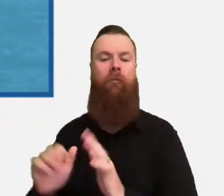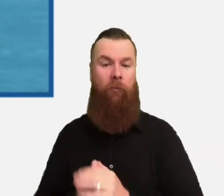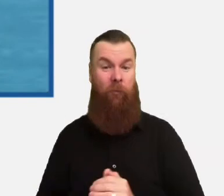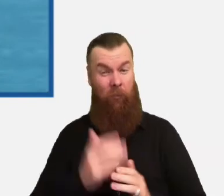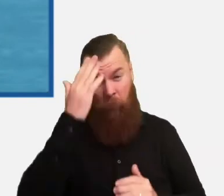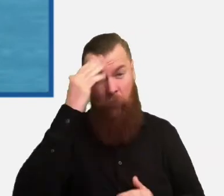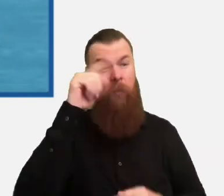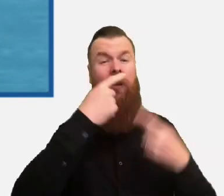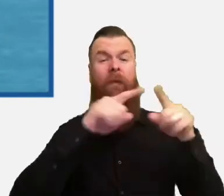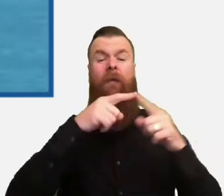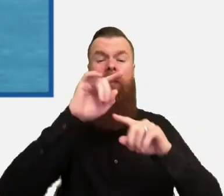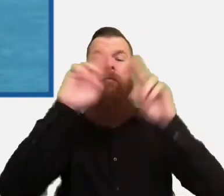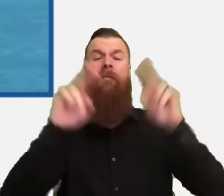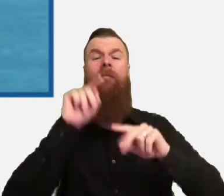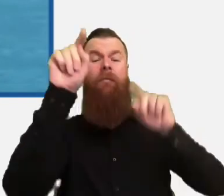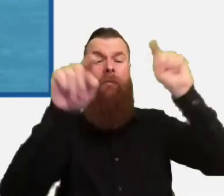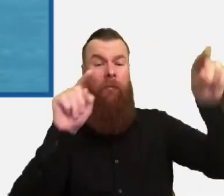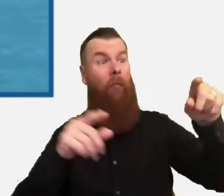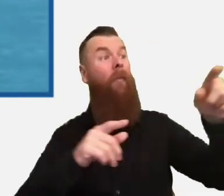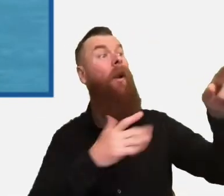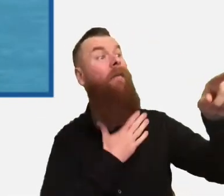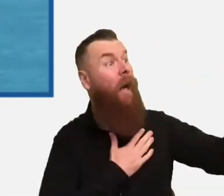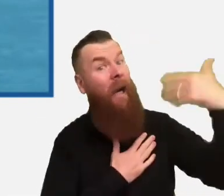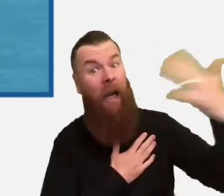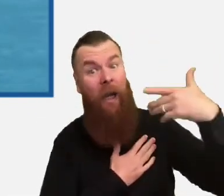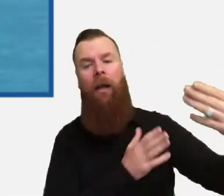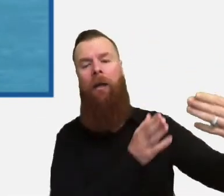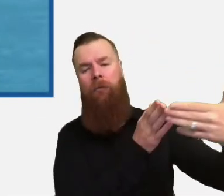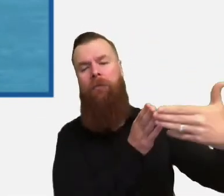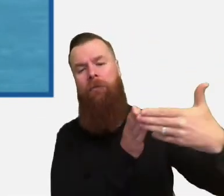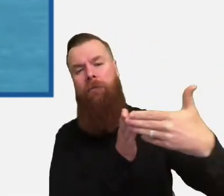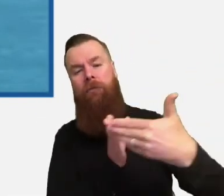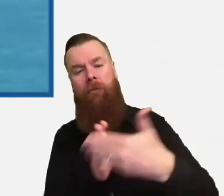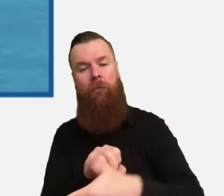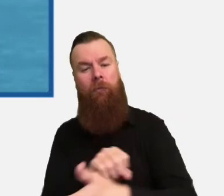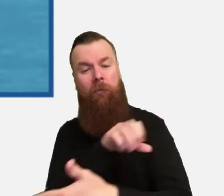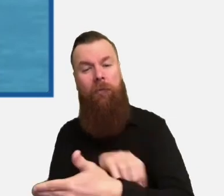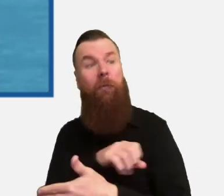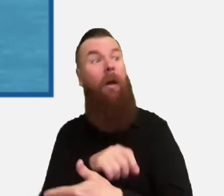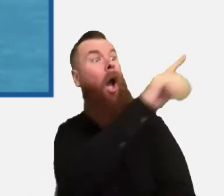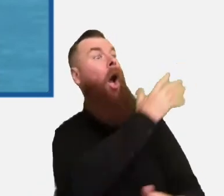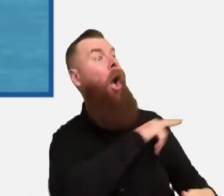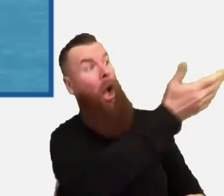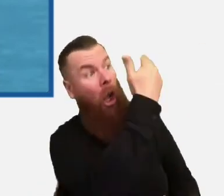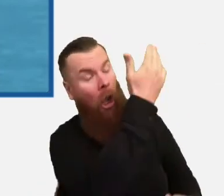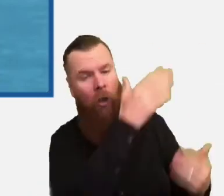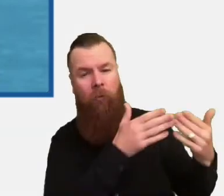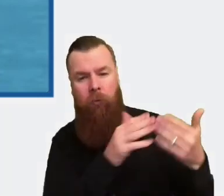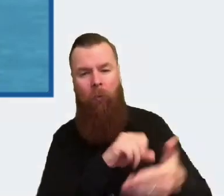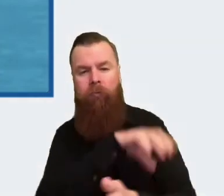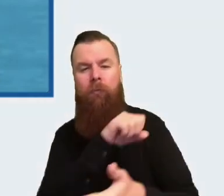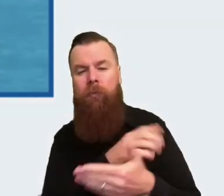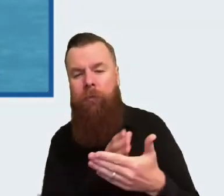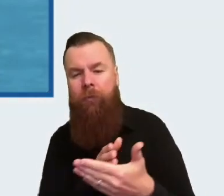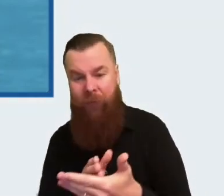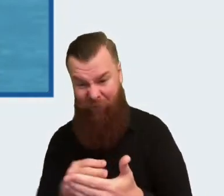guarantee that we can have a resilient project. So if we can use local materials to rehabilitate, it can be a